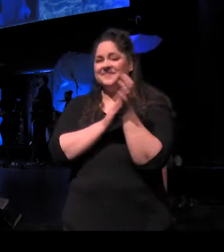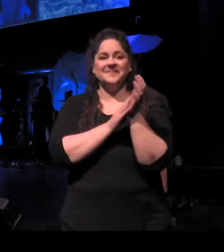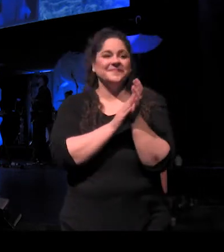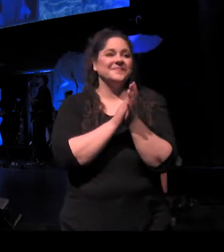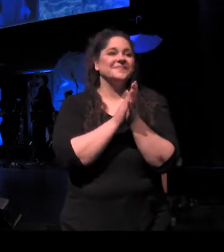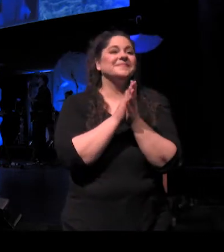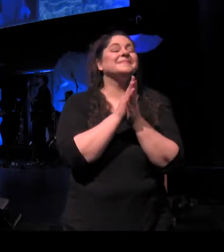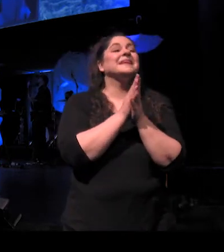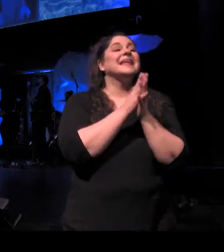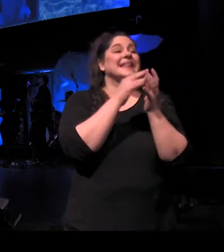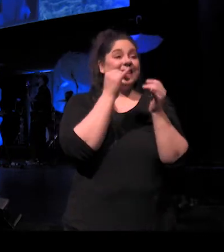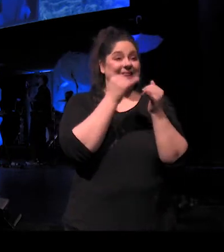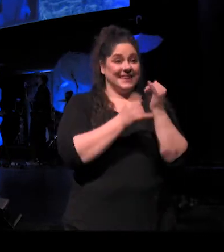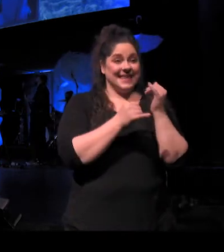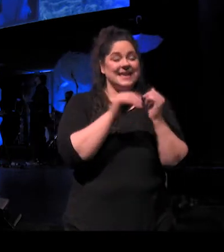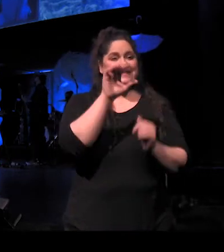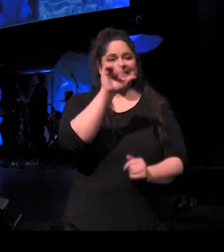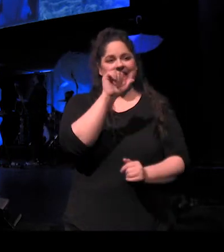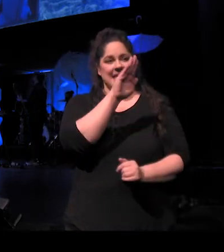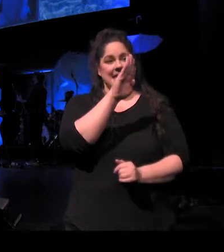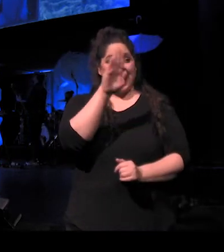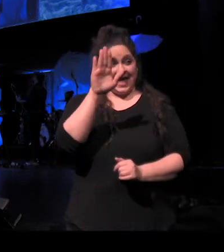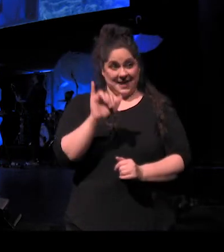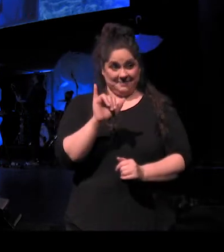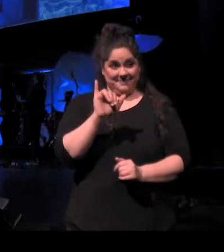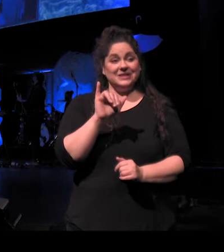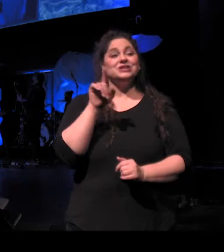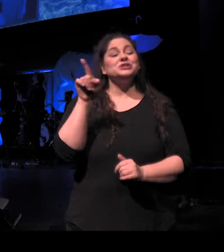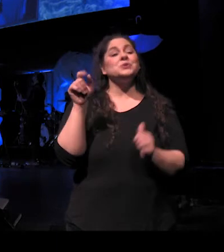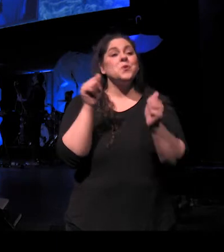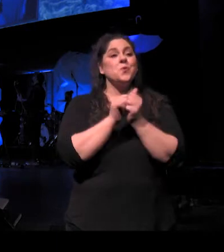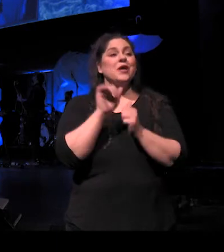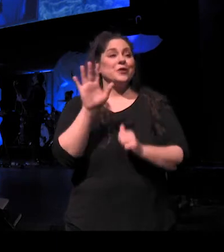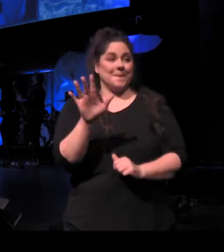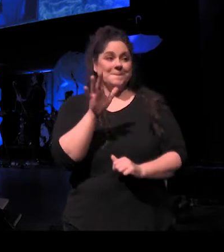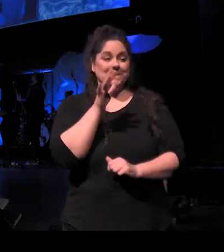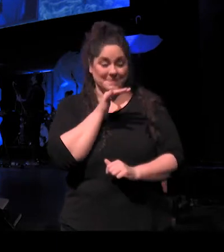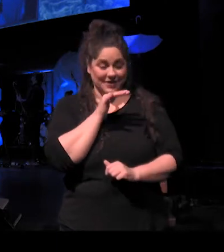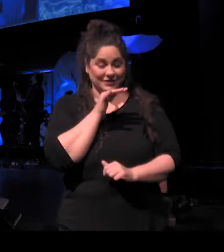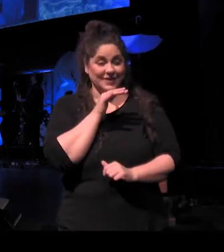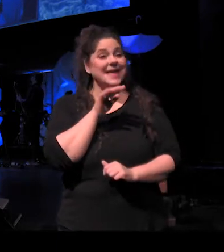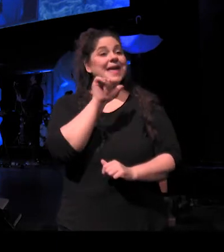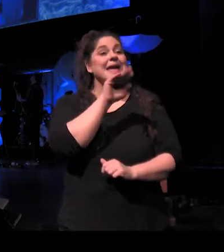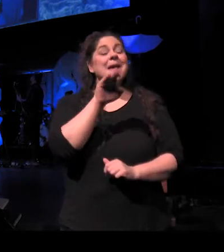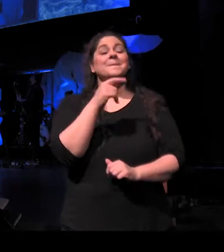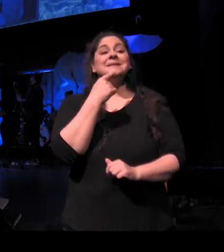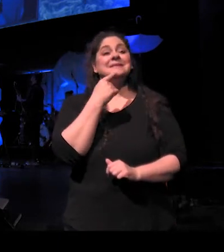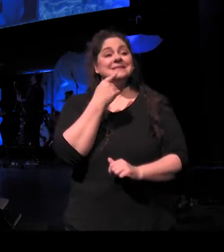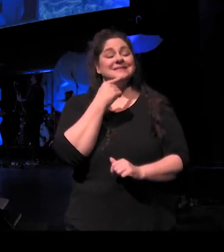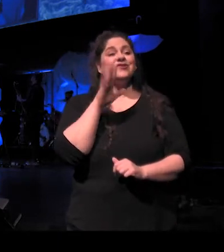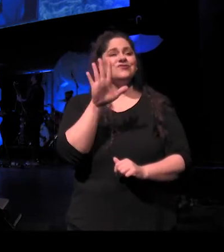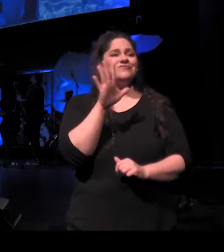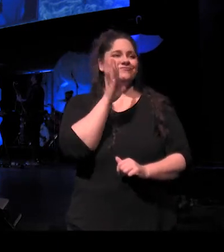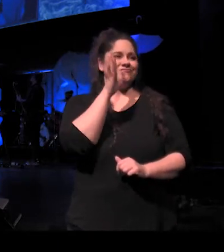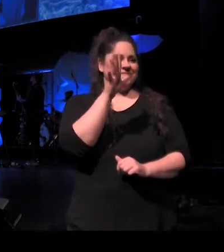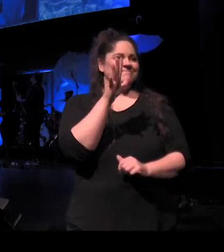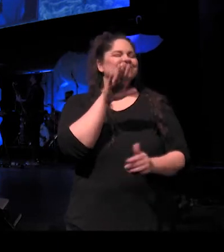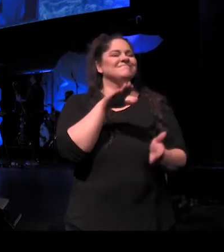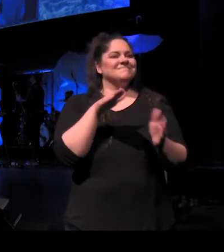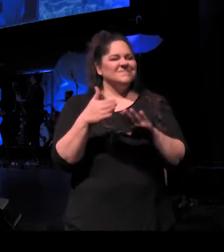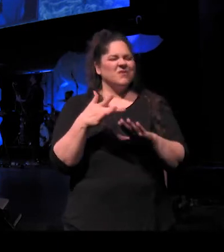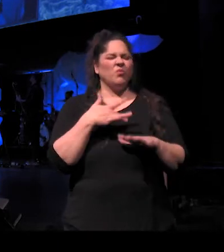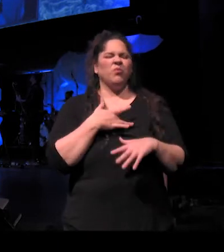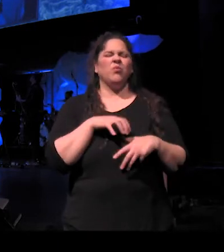And last, we have Abby Mertz. Abby is joined in the tank by her mom, Danielle. Abby says when her grandma passed away, she was